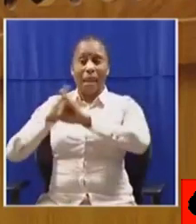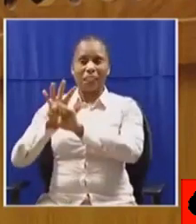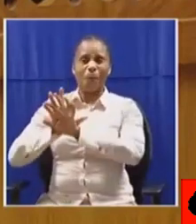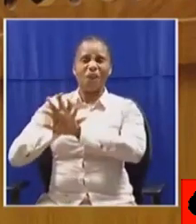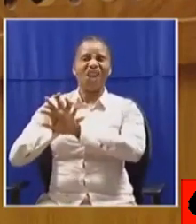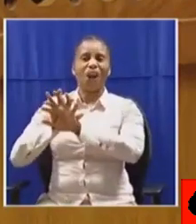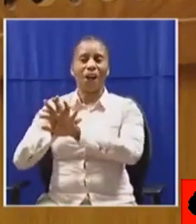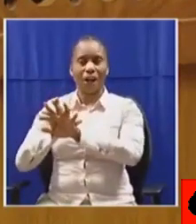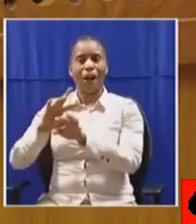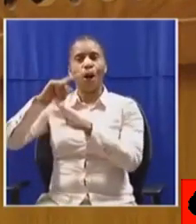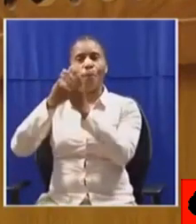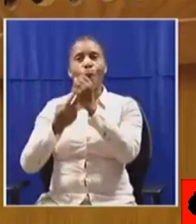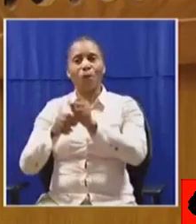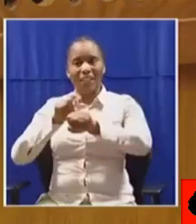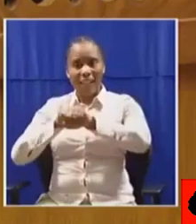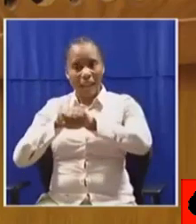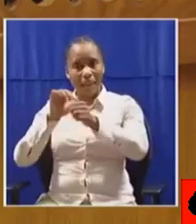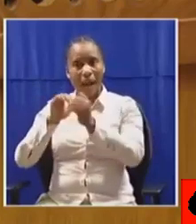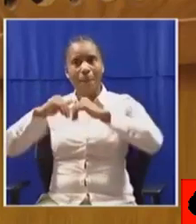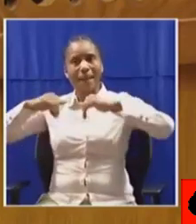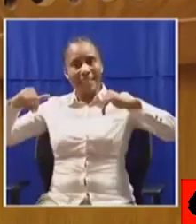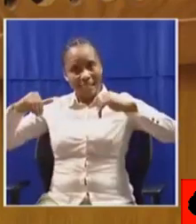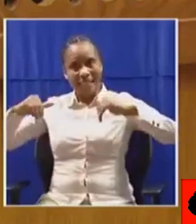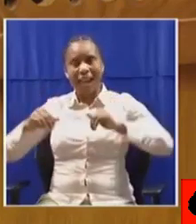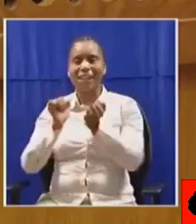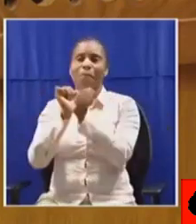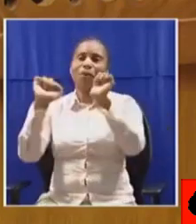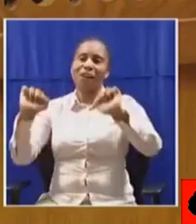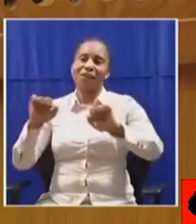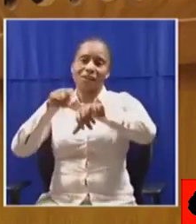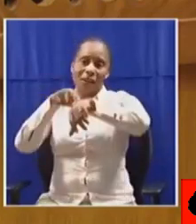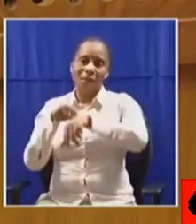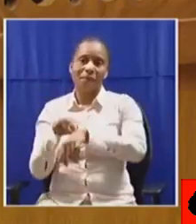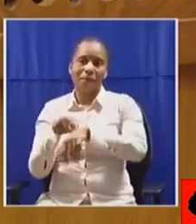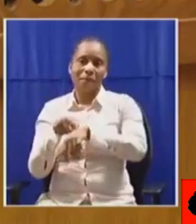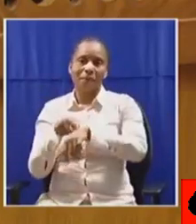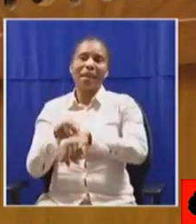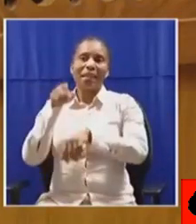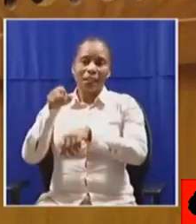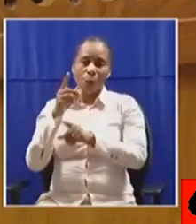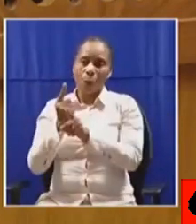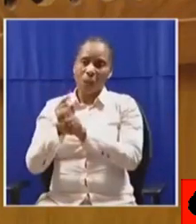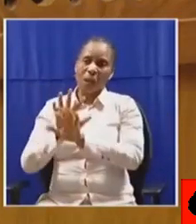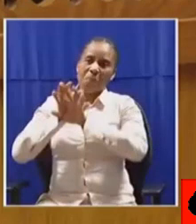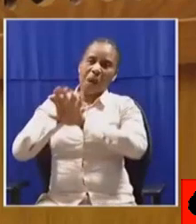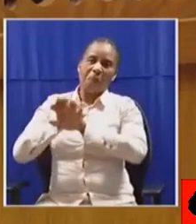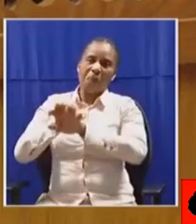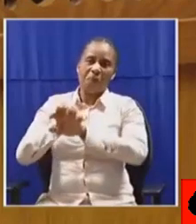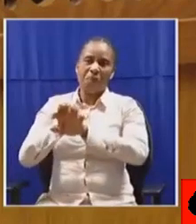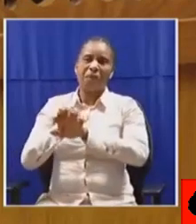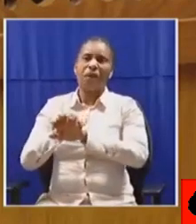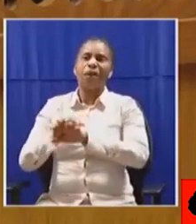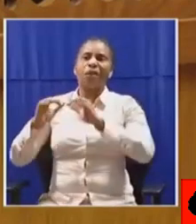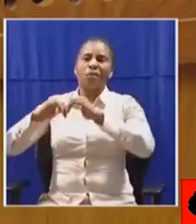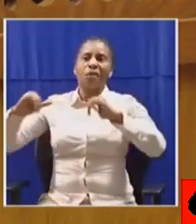both under apartheid and in the democratic era. He's been under pressure to abandon principle and